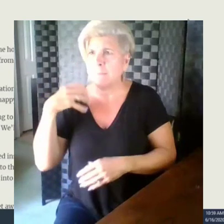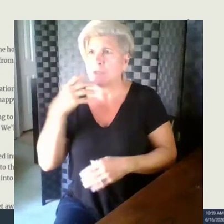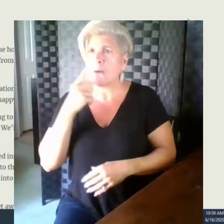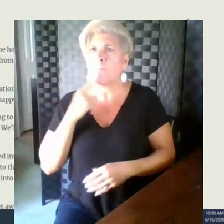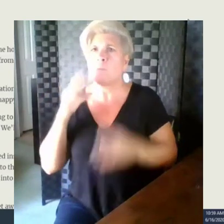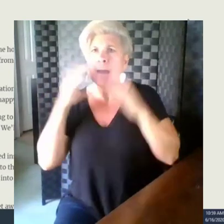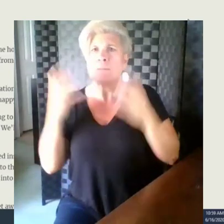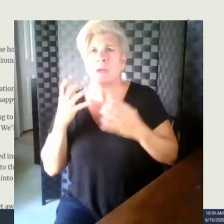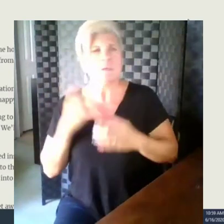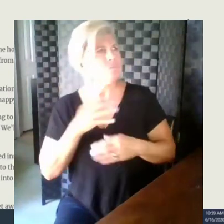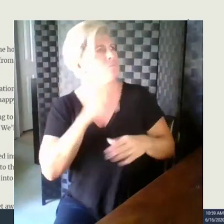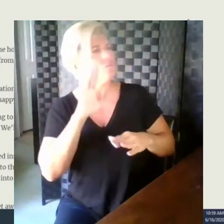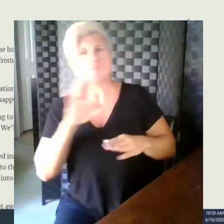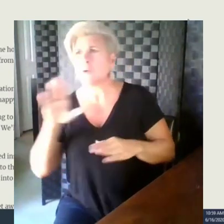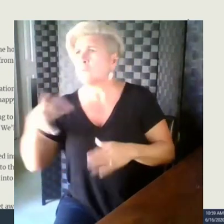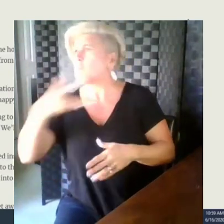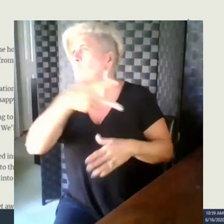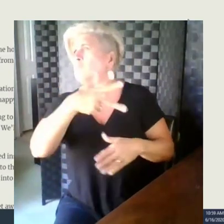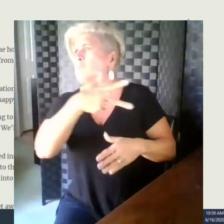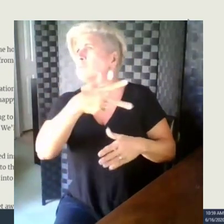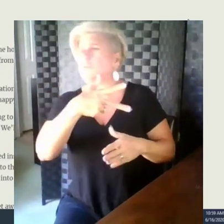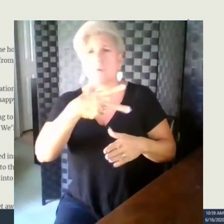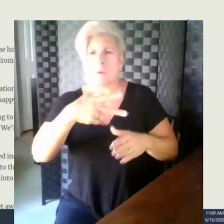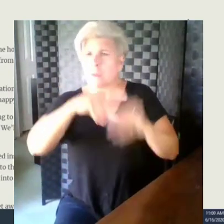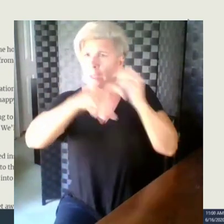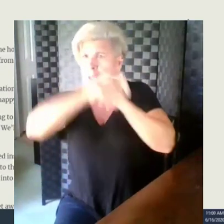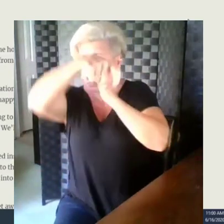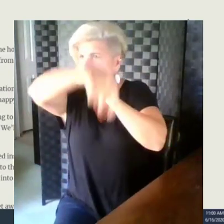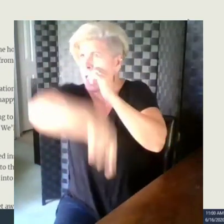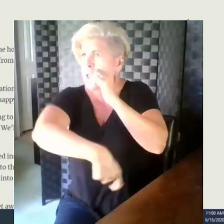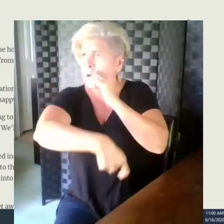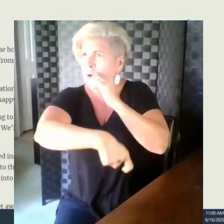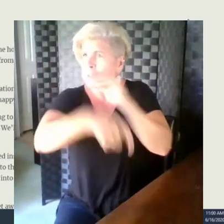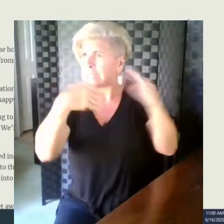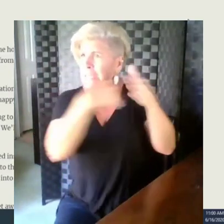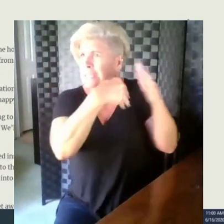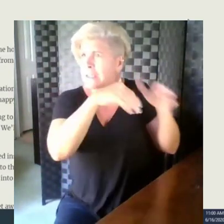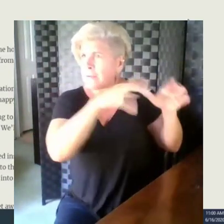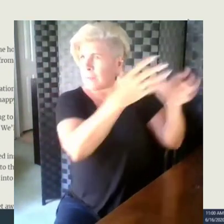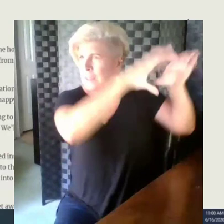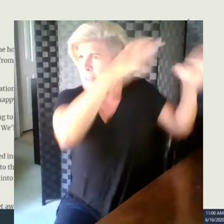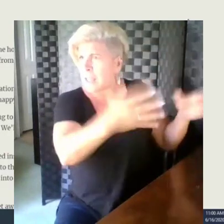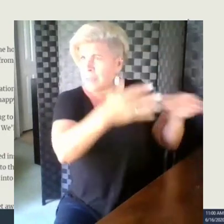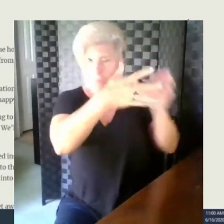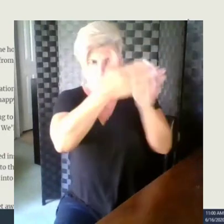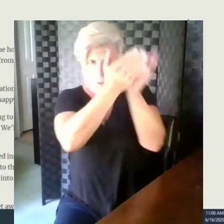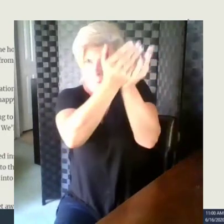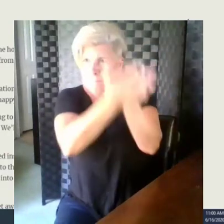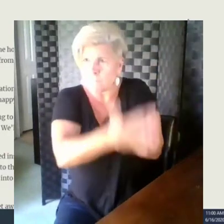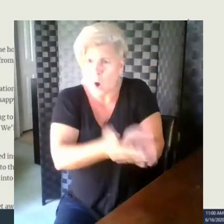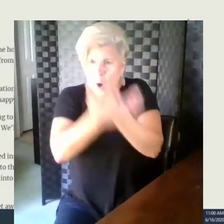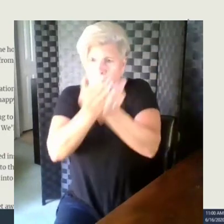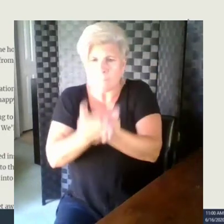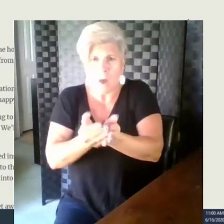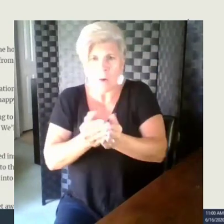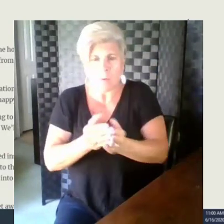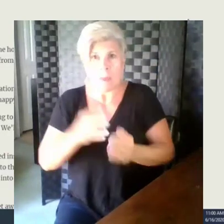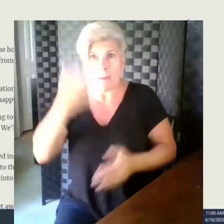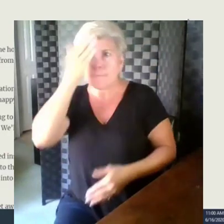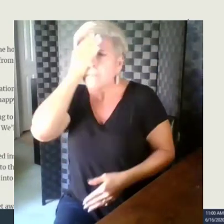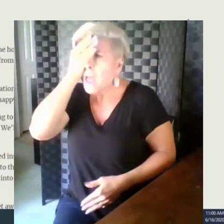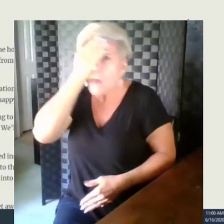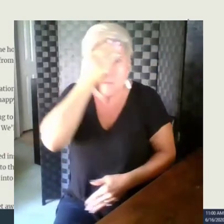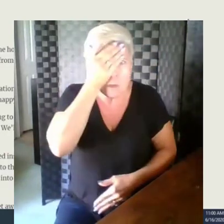Steer her starboard, lads. We'll anchor outside the inlet and lower the boats. The pirates sprang into